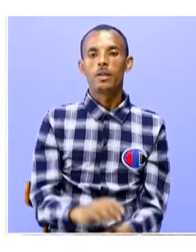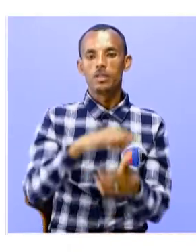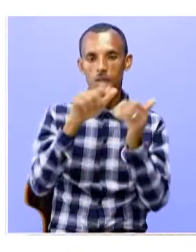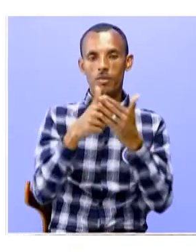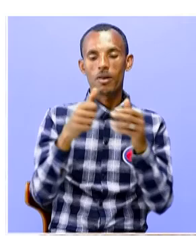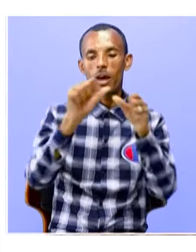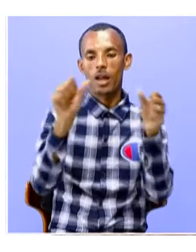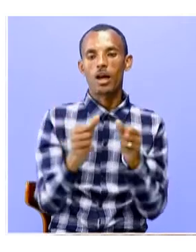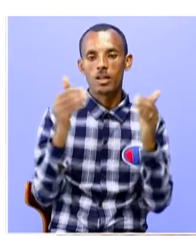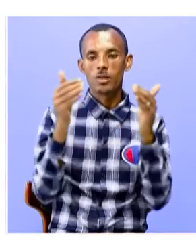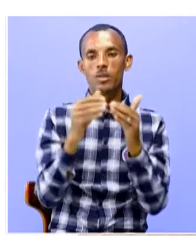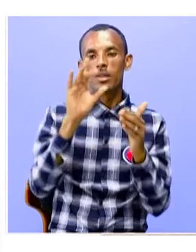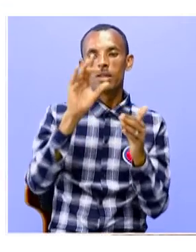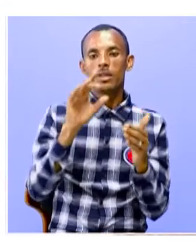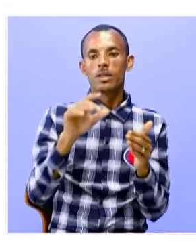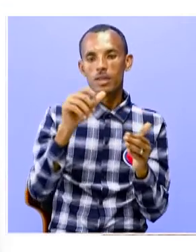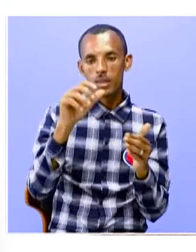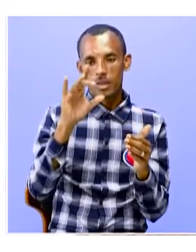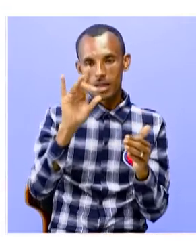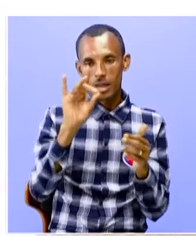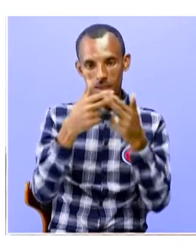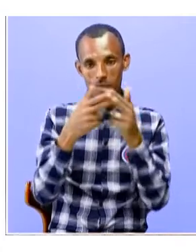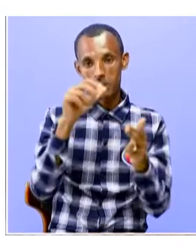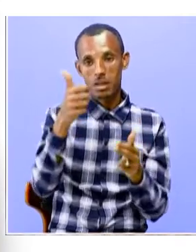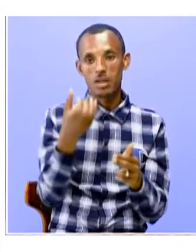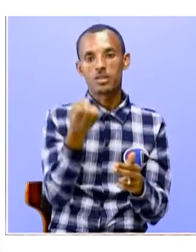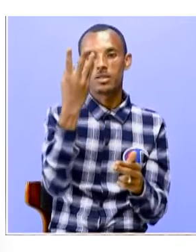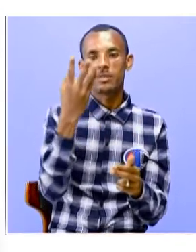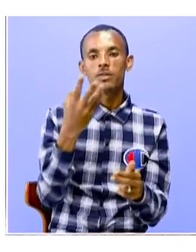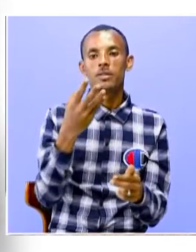Therefore, this will be 10 times 8 is this 80